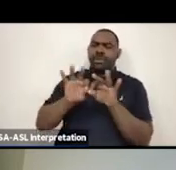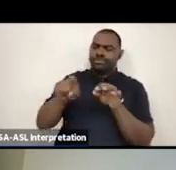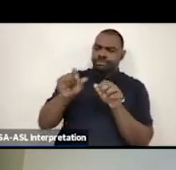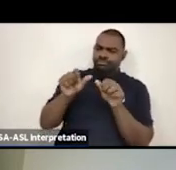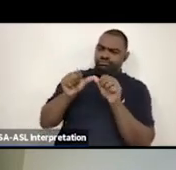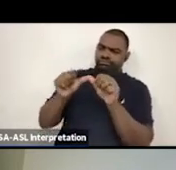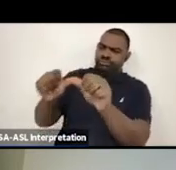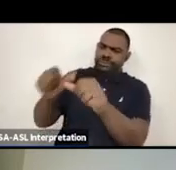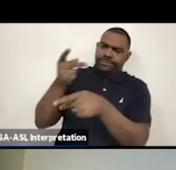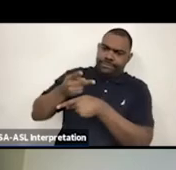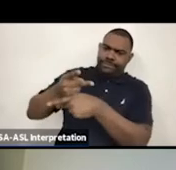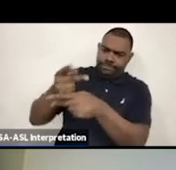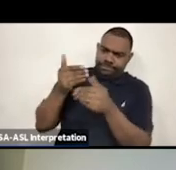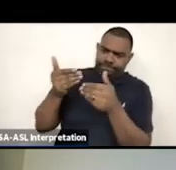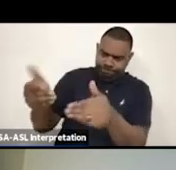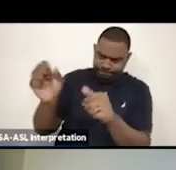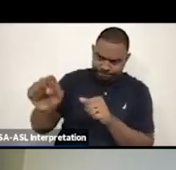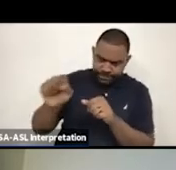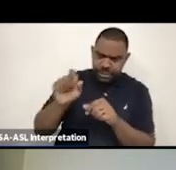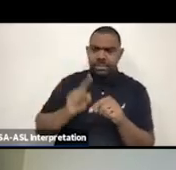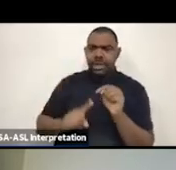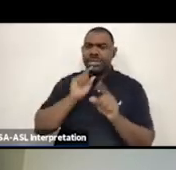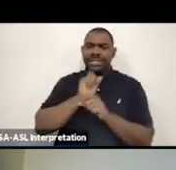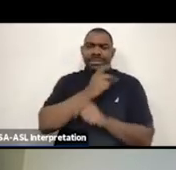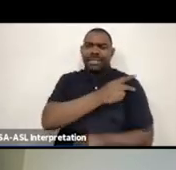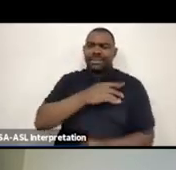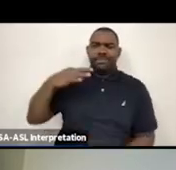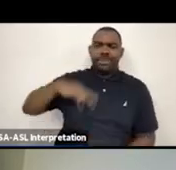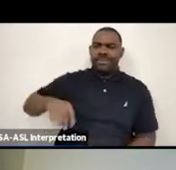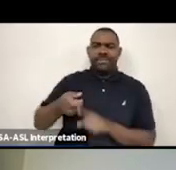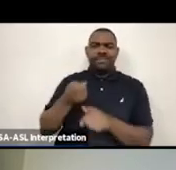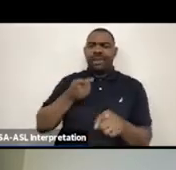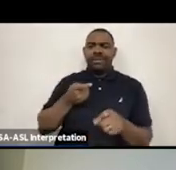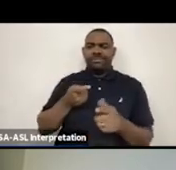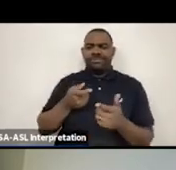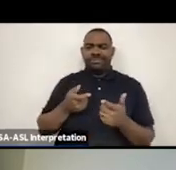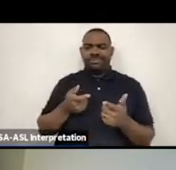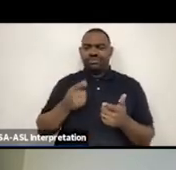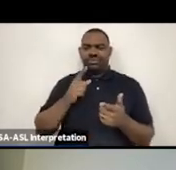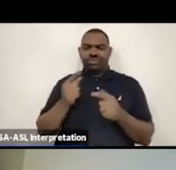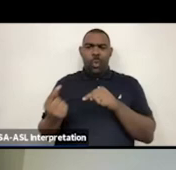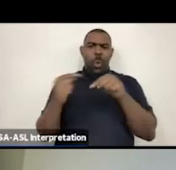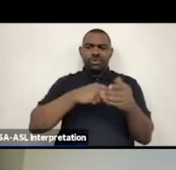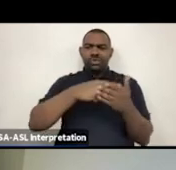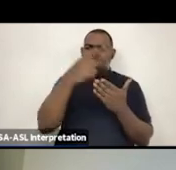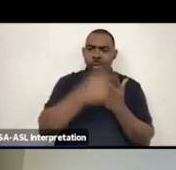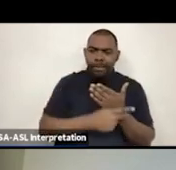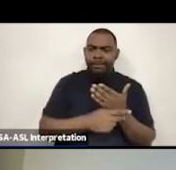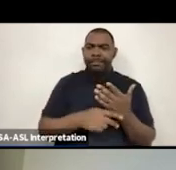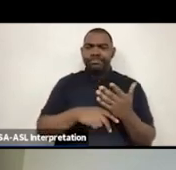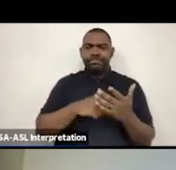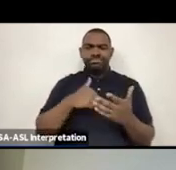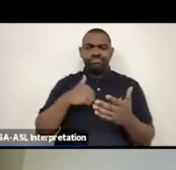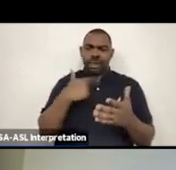point in the continuum, the patient could really benefit from being down in this program. It really